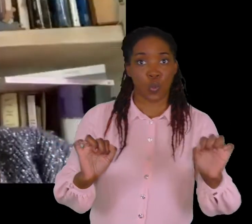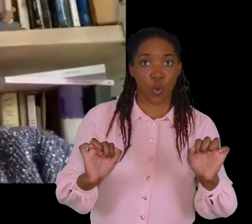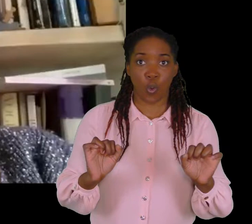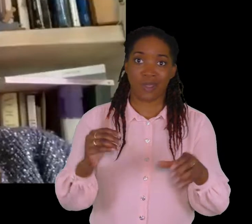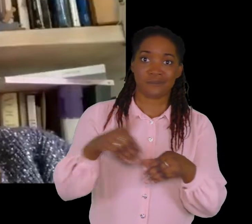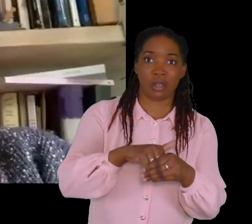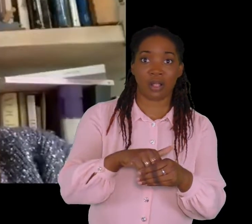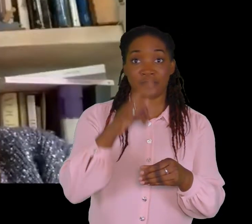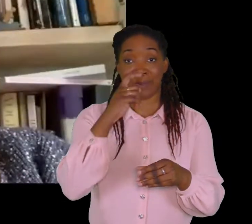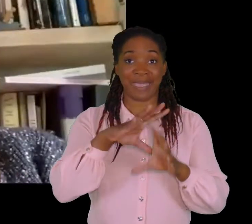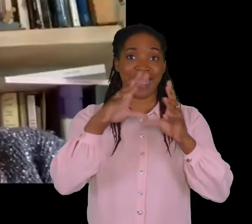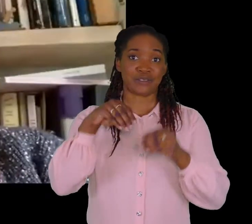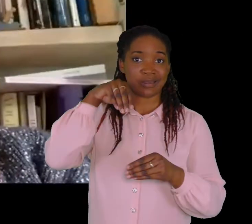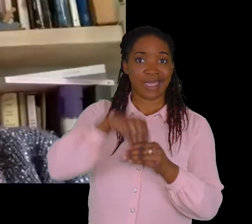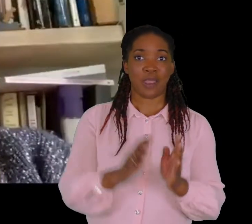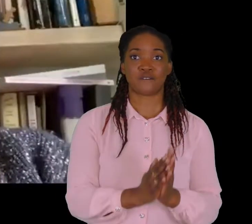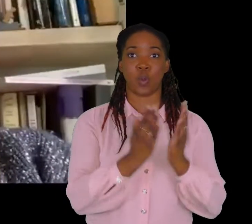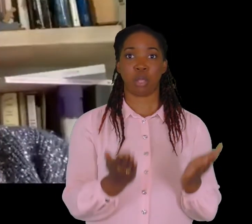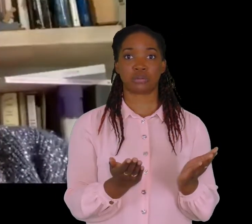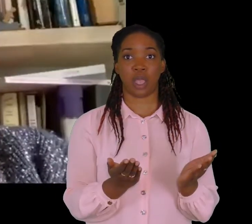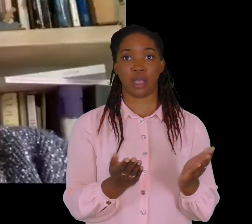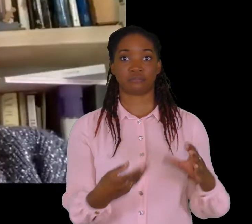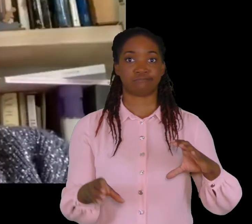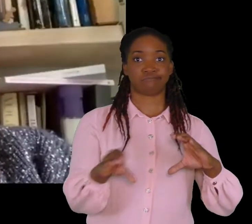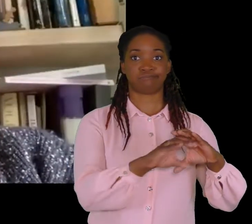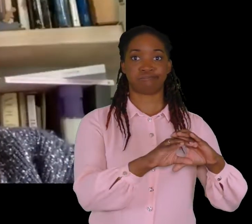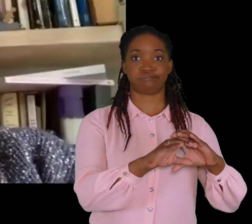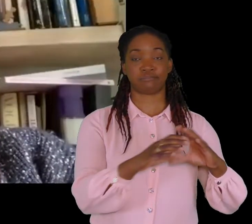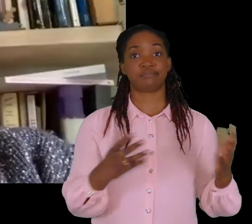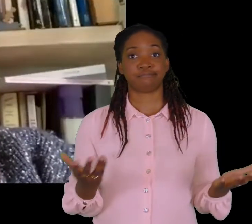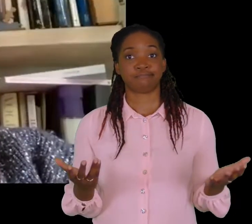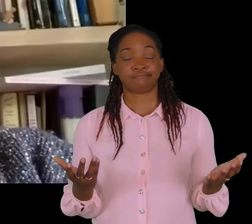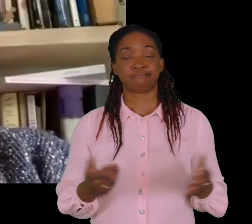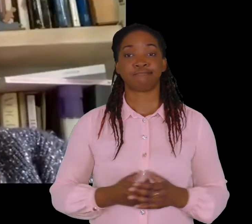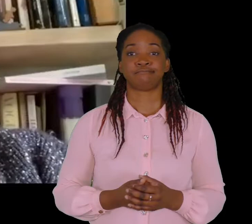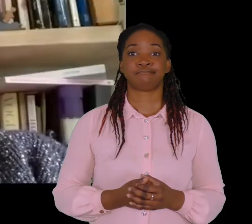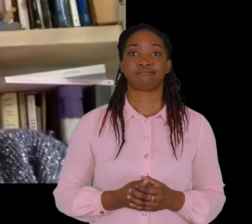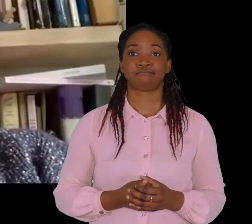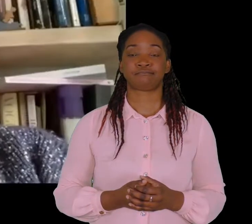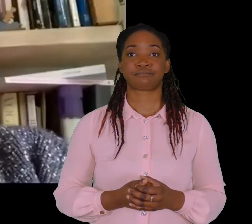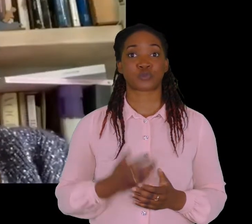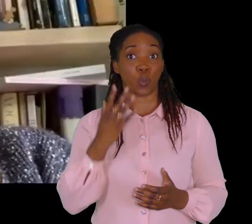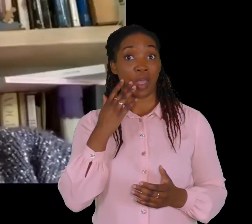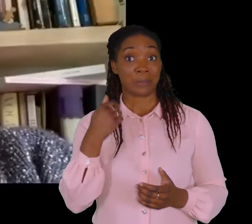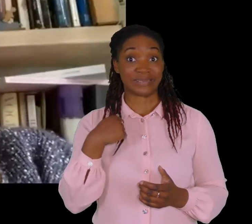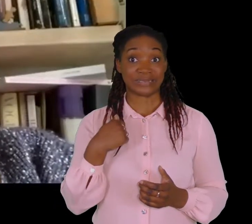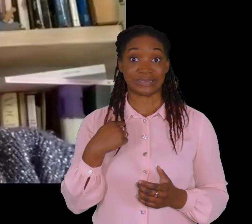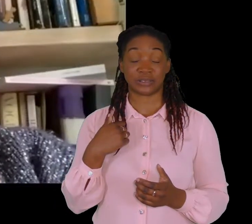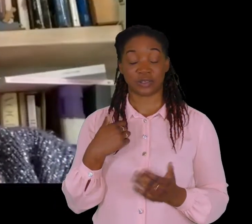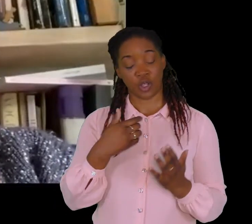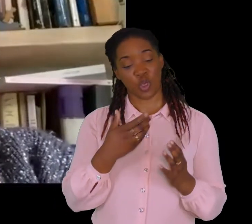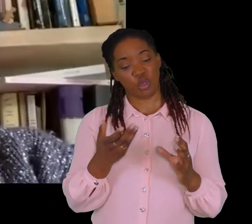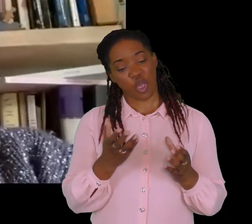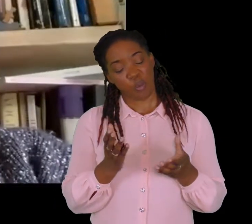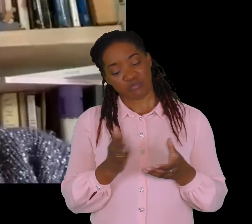And they can all be put in a folder or in a little plastic sheet. So when I was going